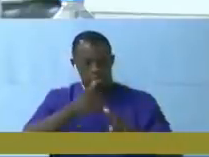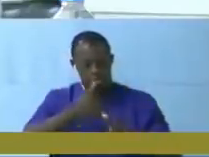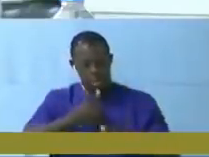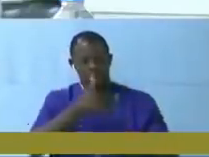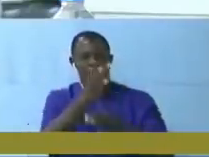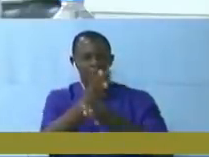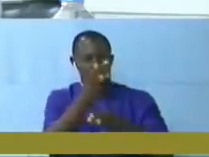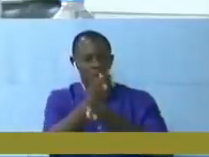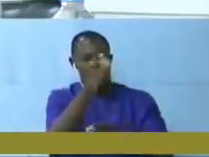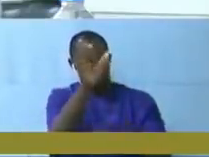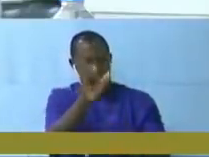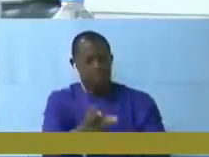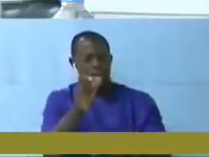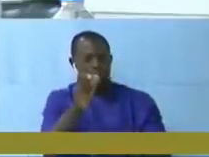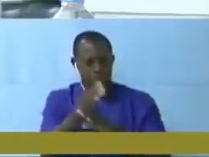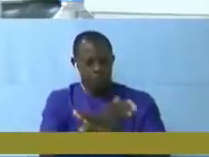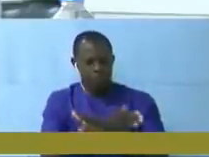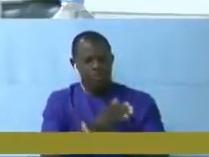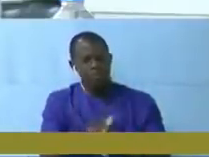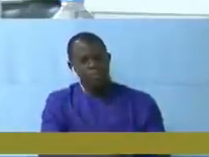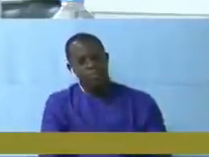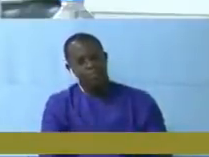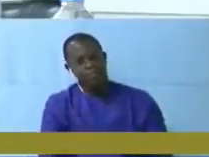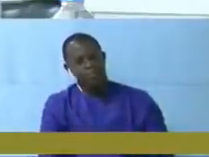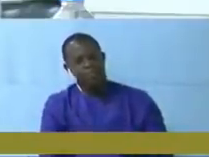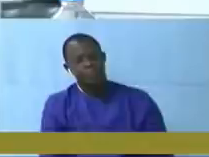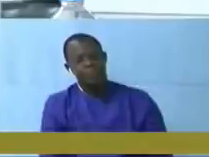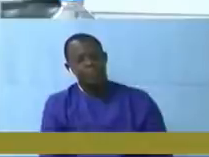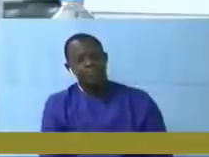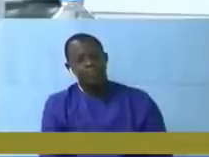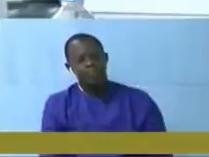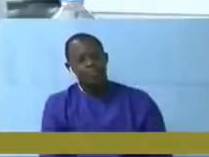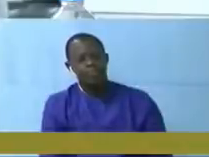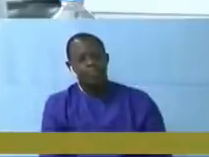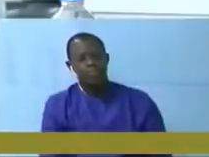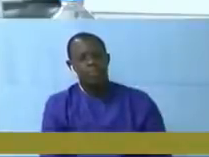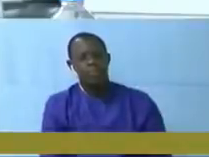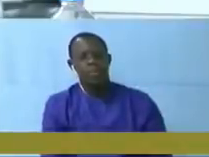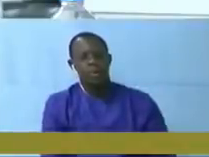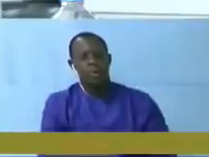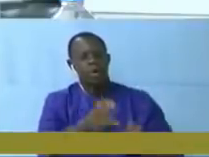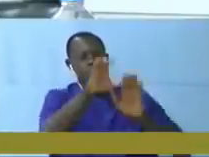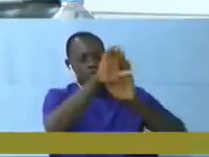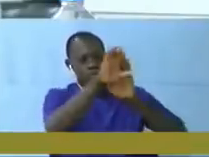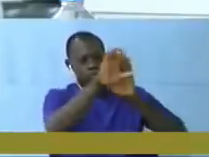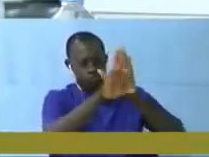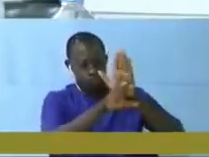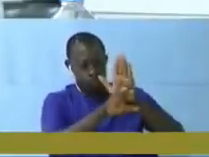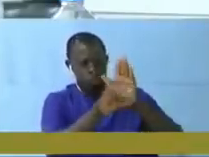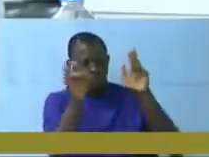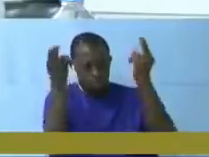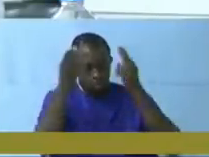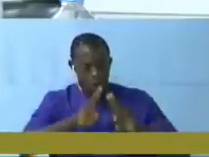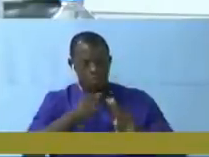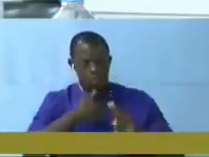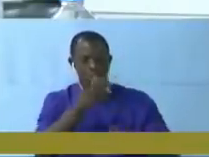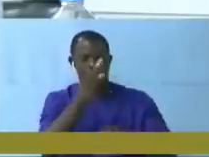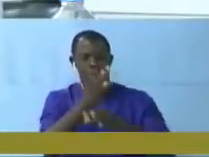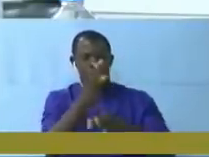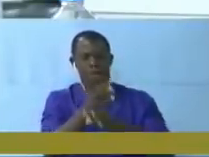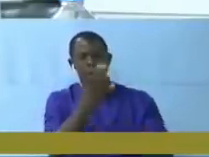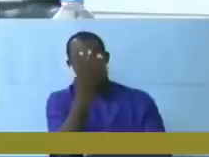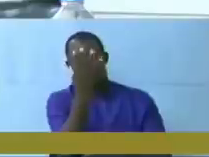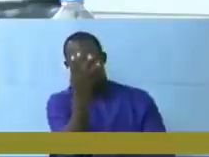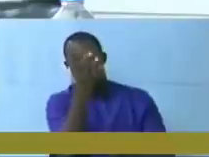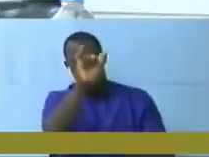ci rewmi ak lu aju ci wali bugi loi rewi Gambia. Constitutional law I taught for 4 years before I switched